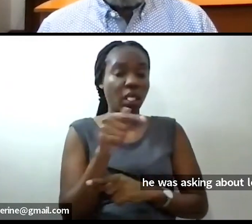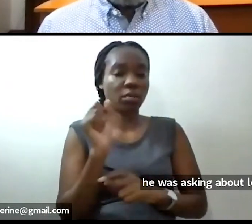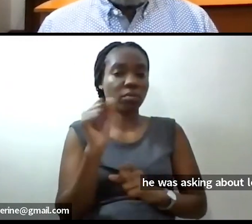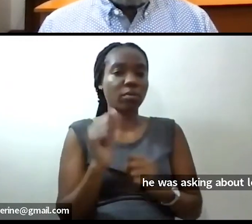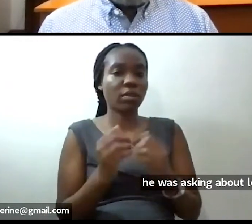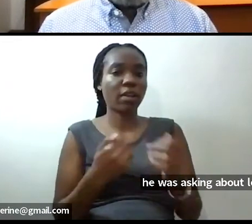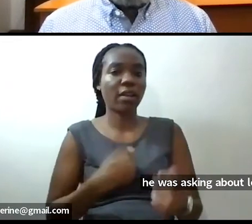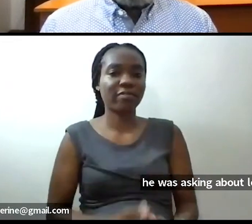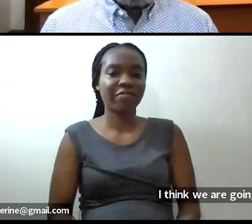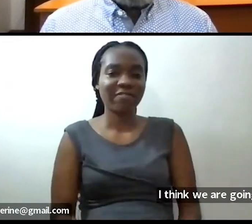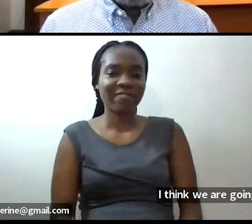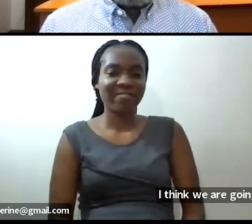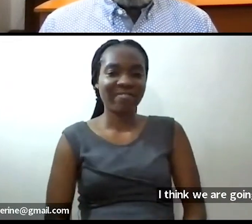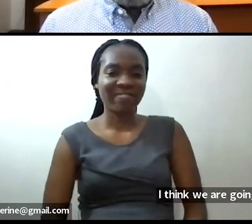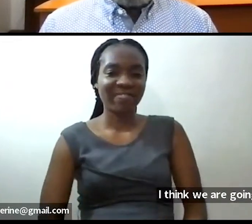Okay.